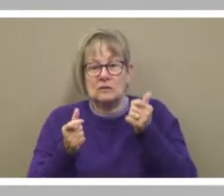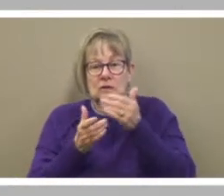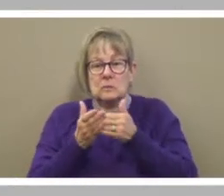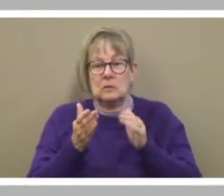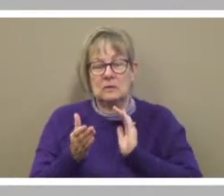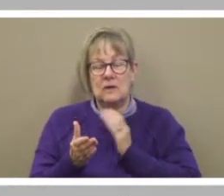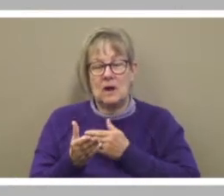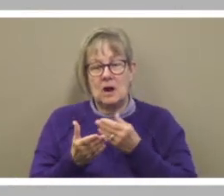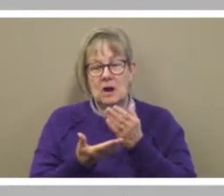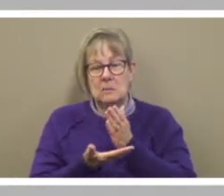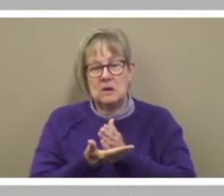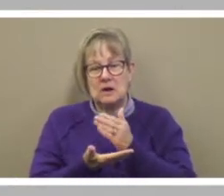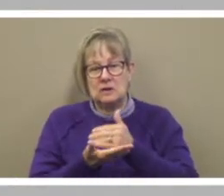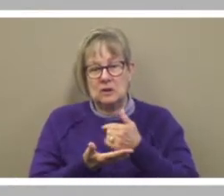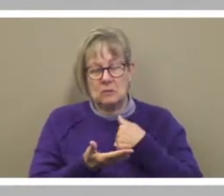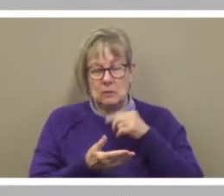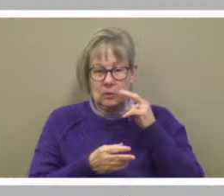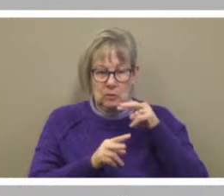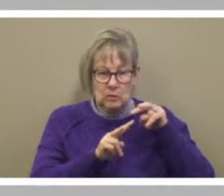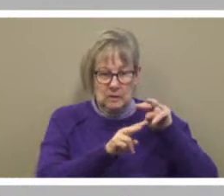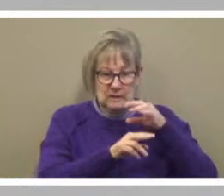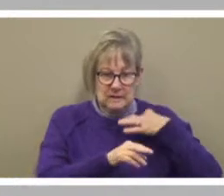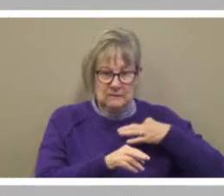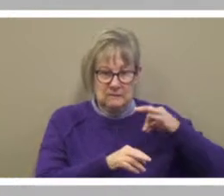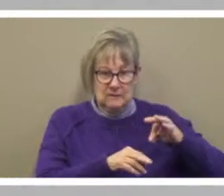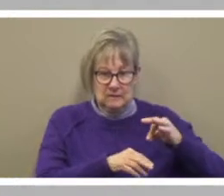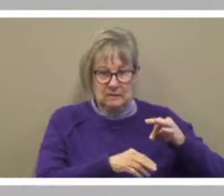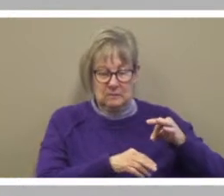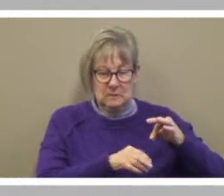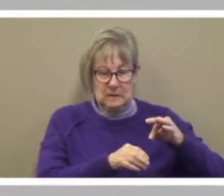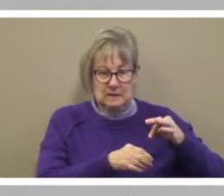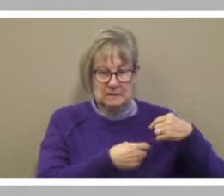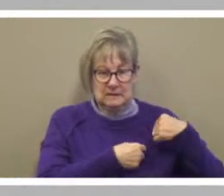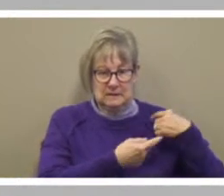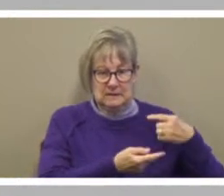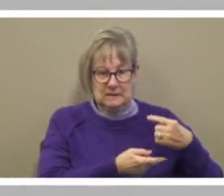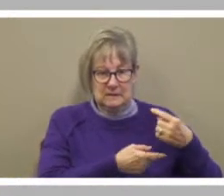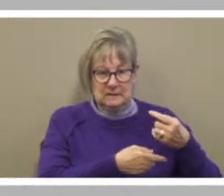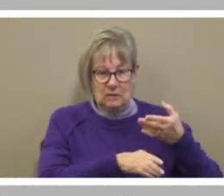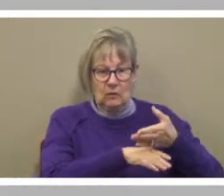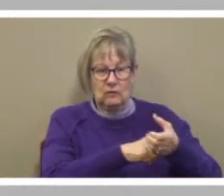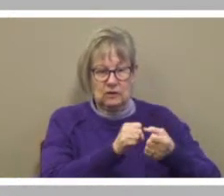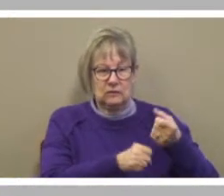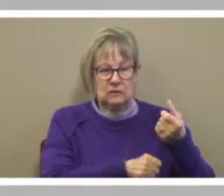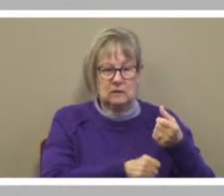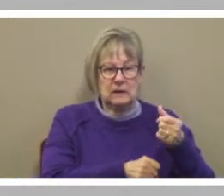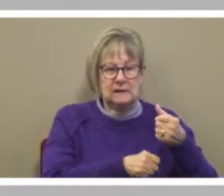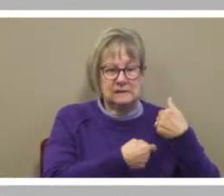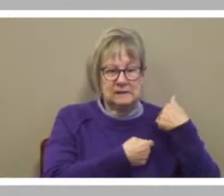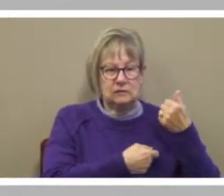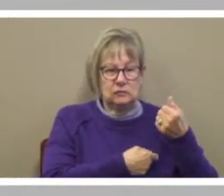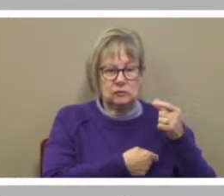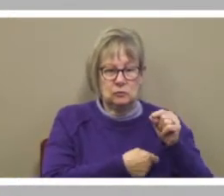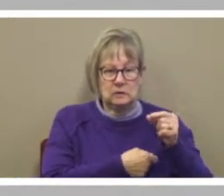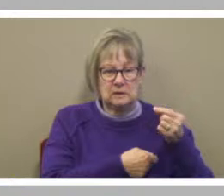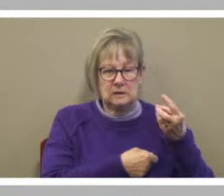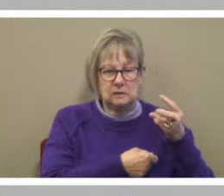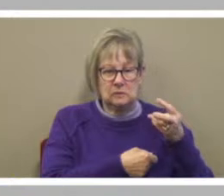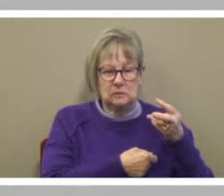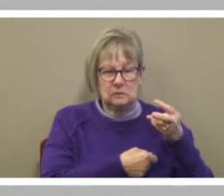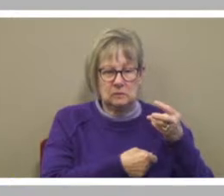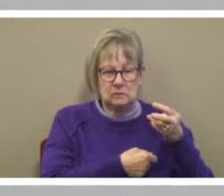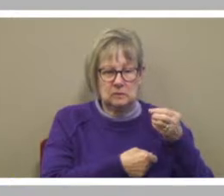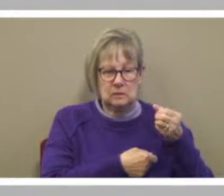budget, we are looking at the investment that we've made over the years. Since 2026, we've seen an investment of